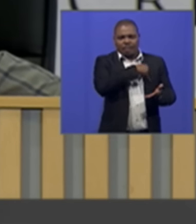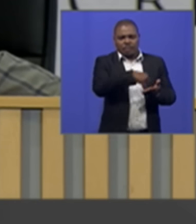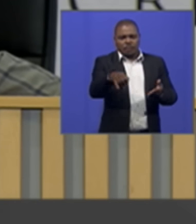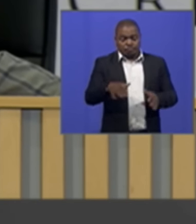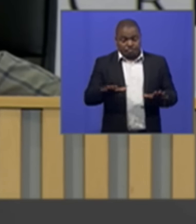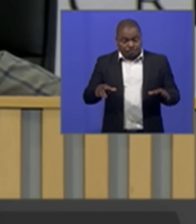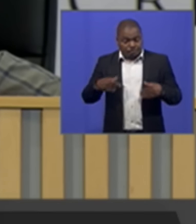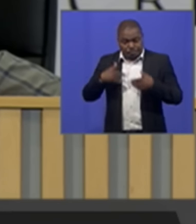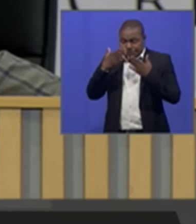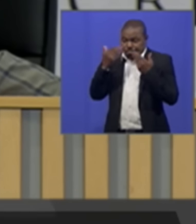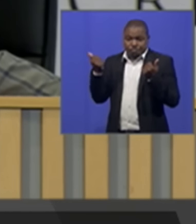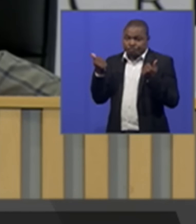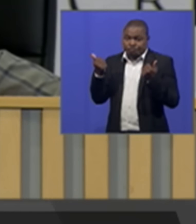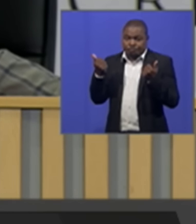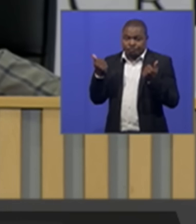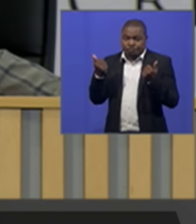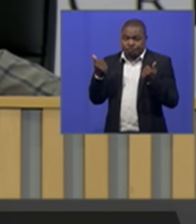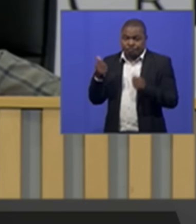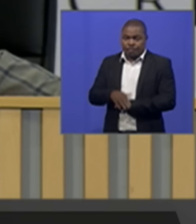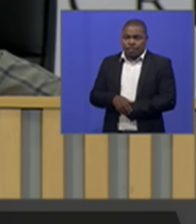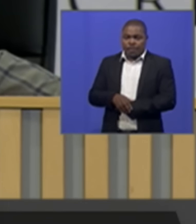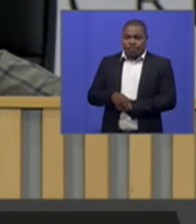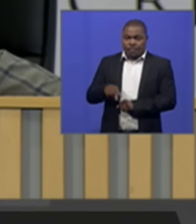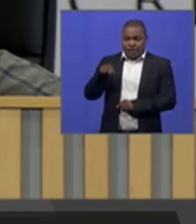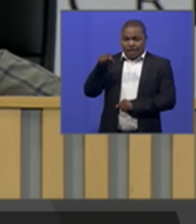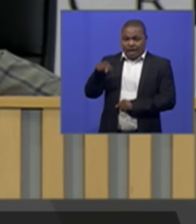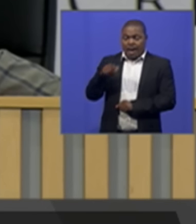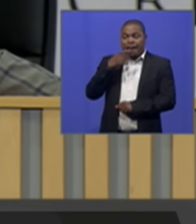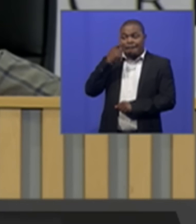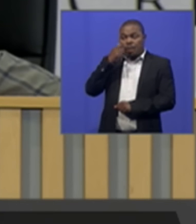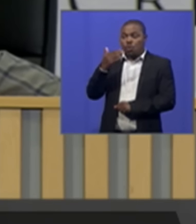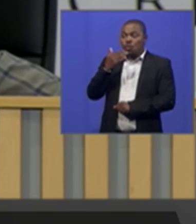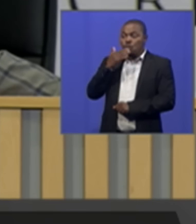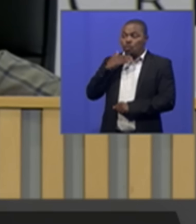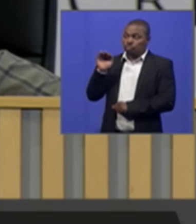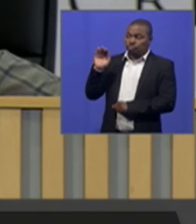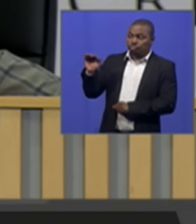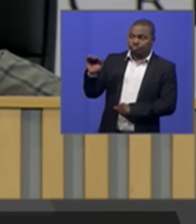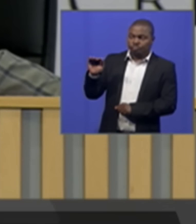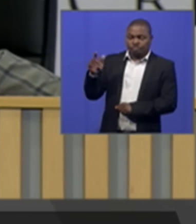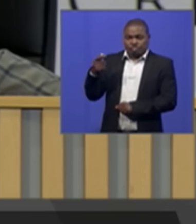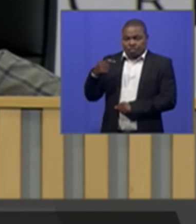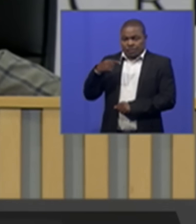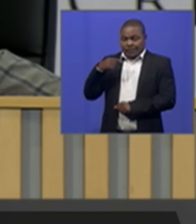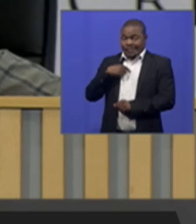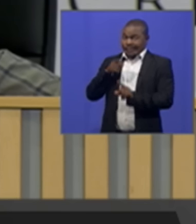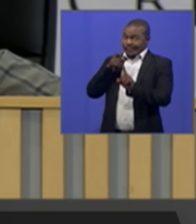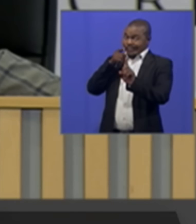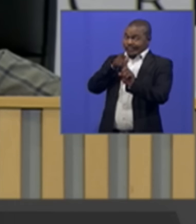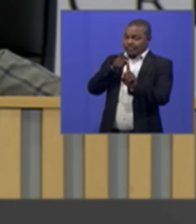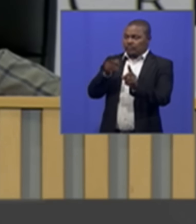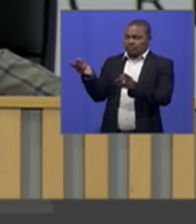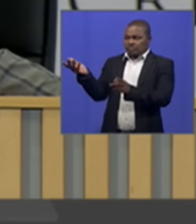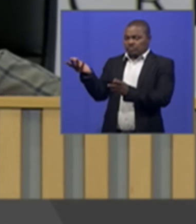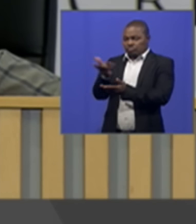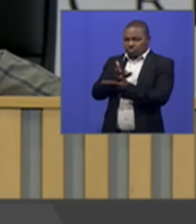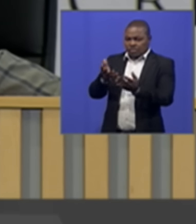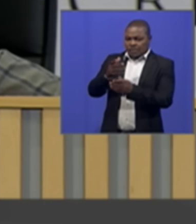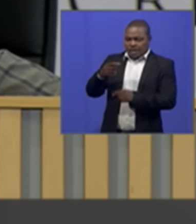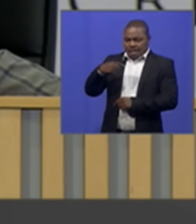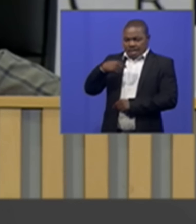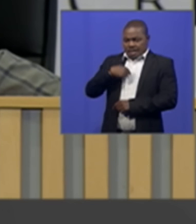nothing about. I don't know the gentleman who sent him that request. There's no certainty that they are speaking to is